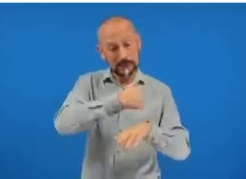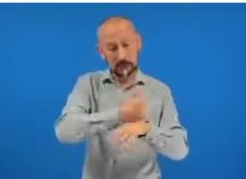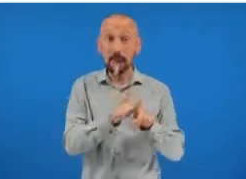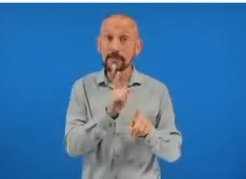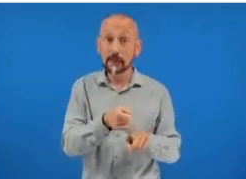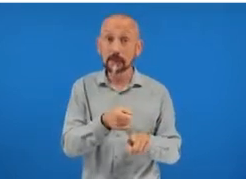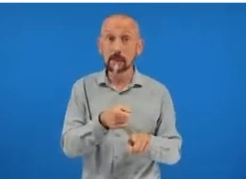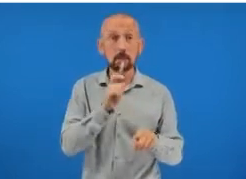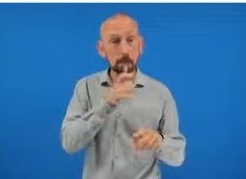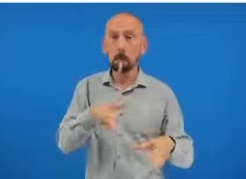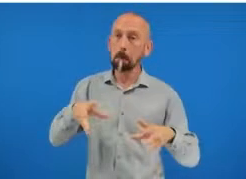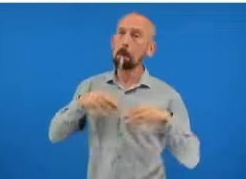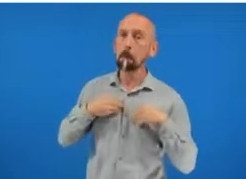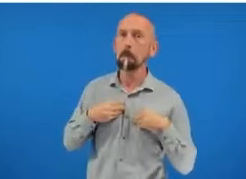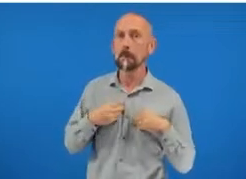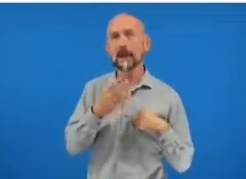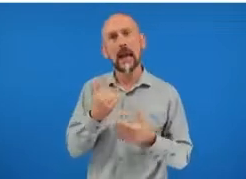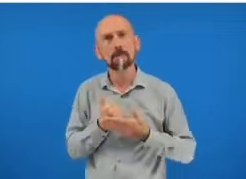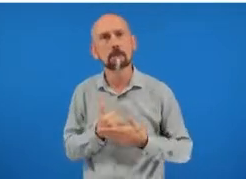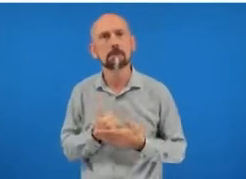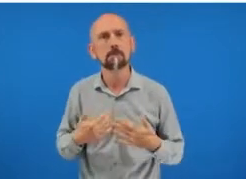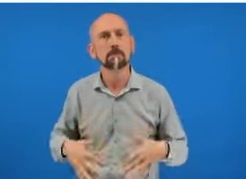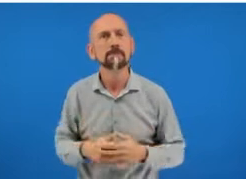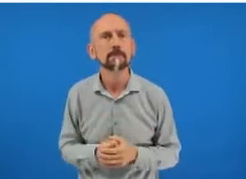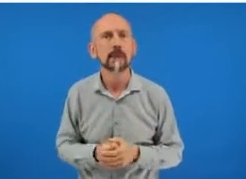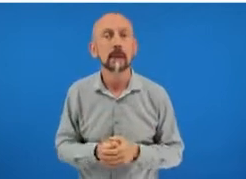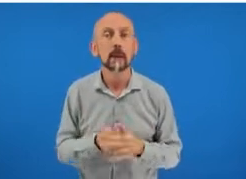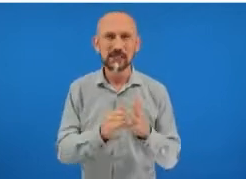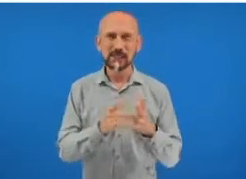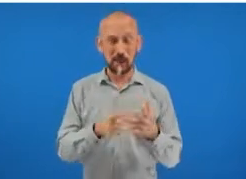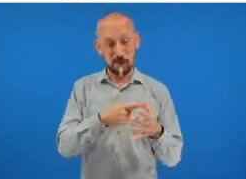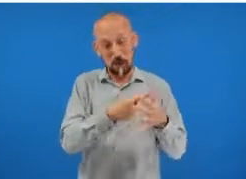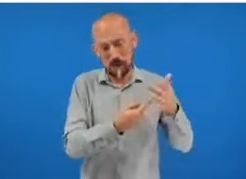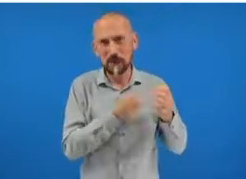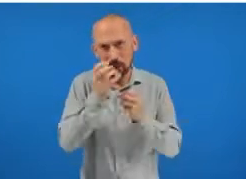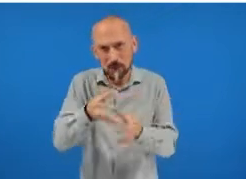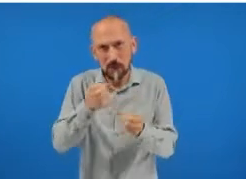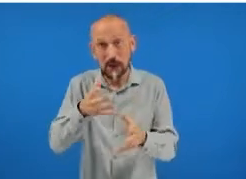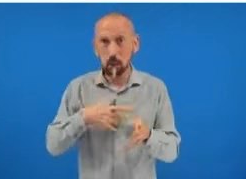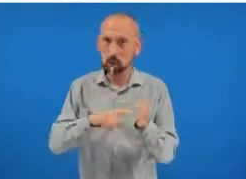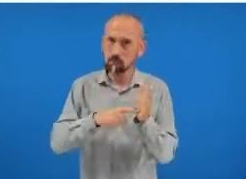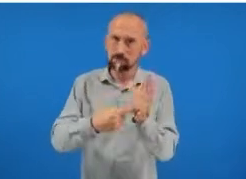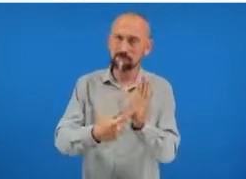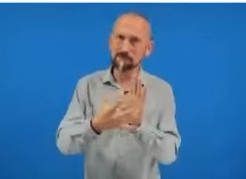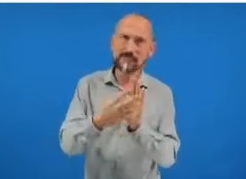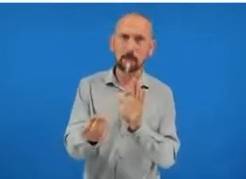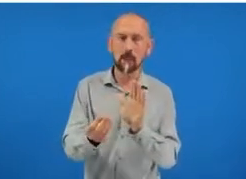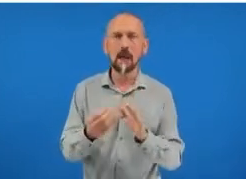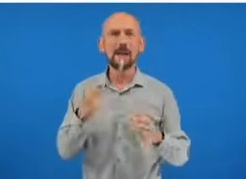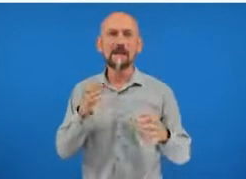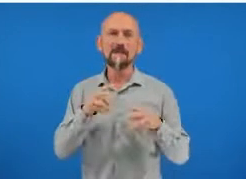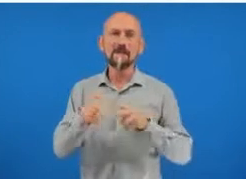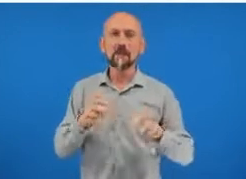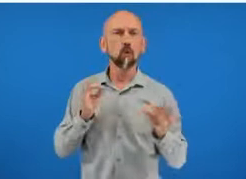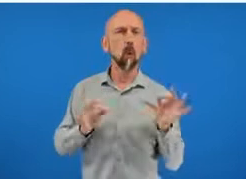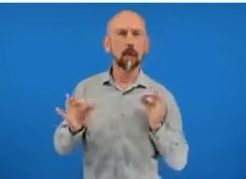in treatment. So in order to demonstrate a lot of what I've covered in this talk, I'd like to show a video role play of an extract